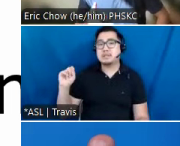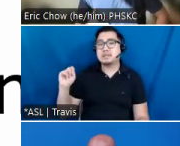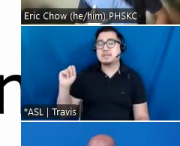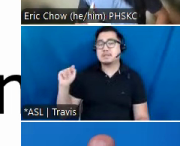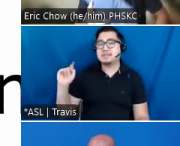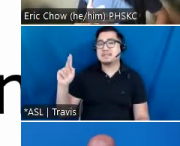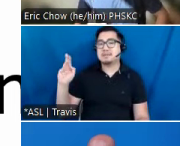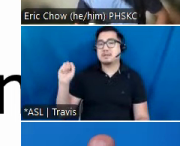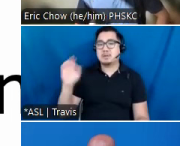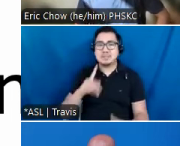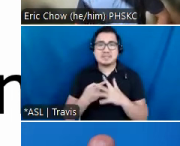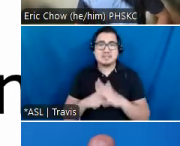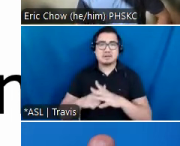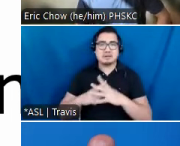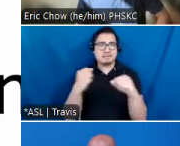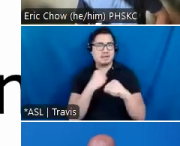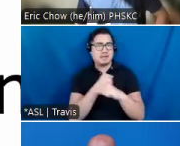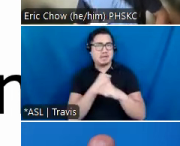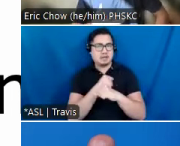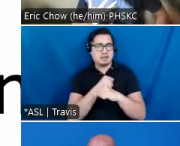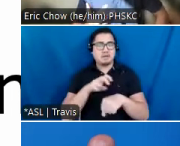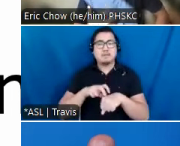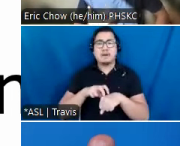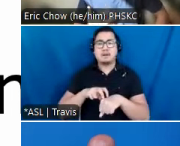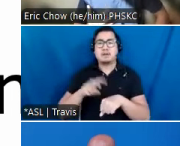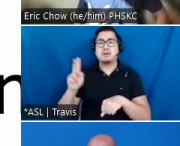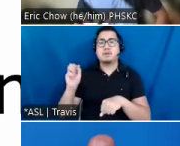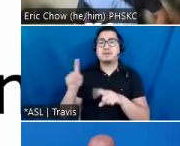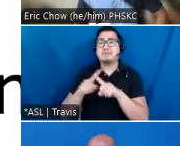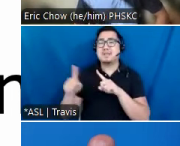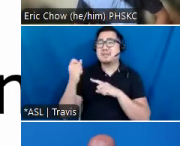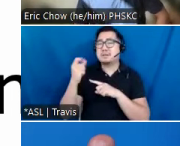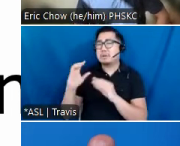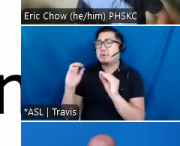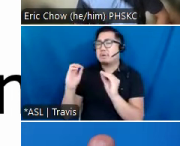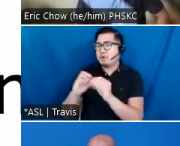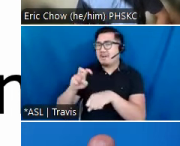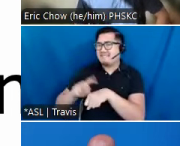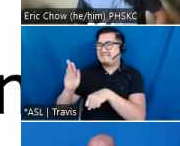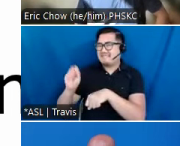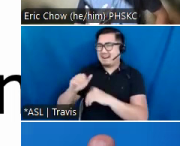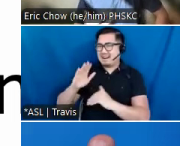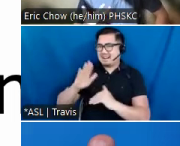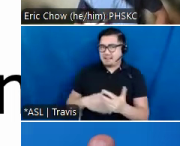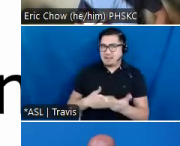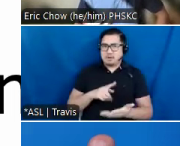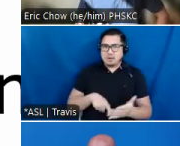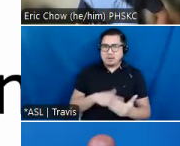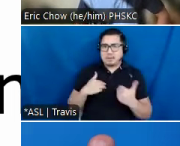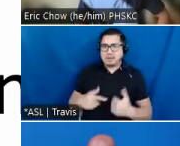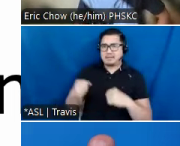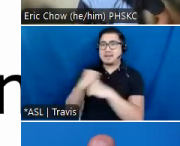defend against the virus. However, usually there's more virus than the antibodies are able to overcome. So some people may still